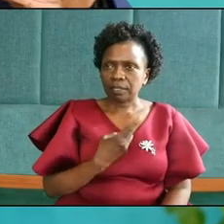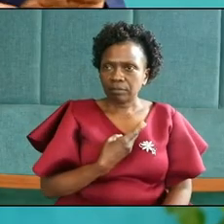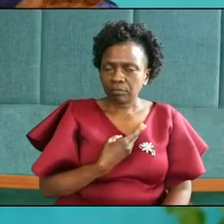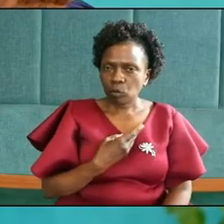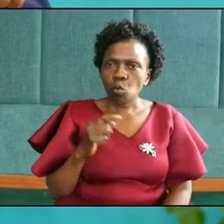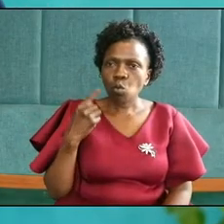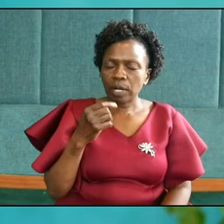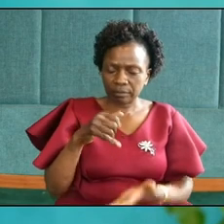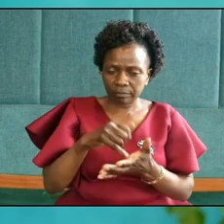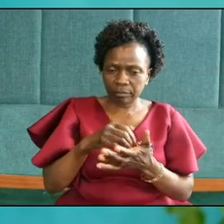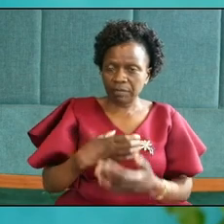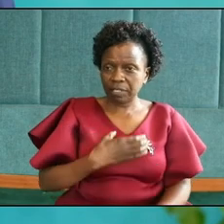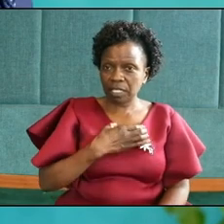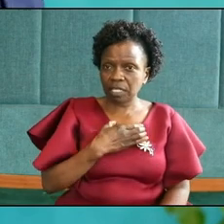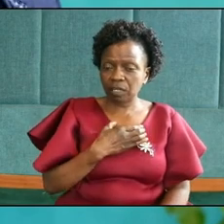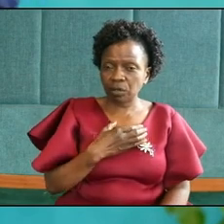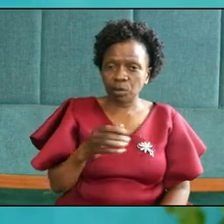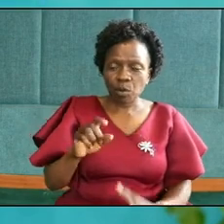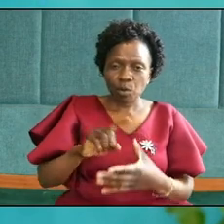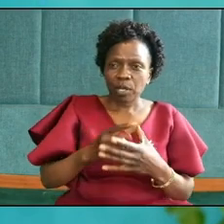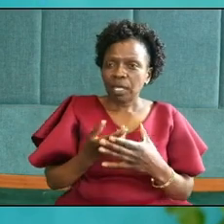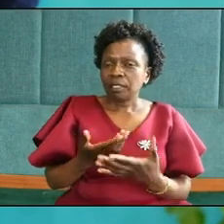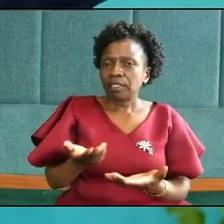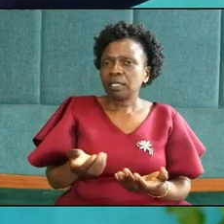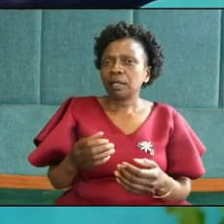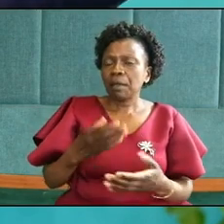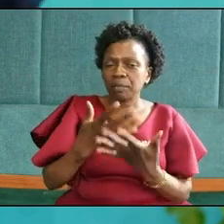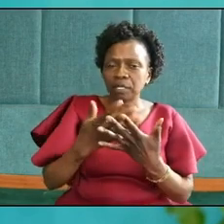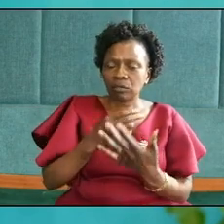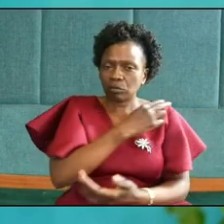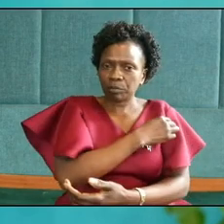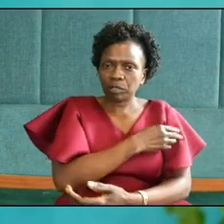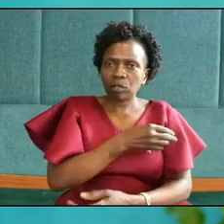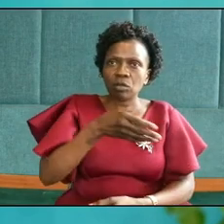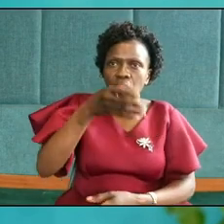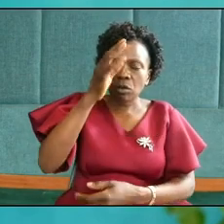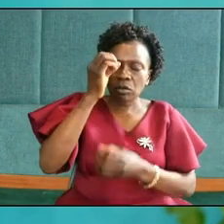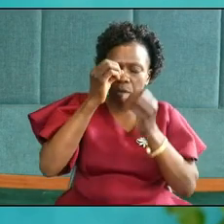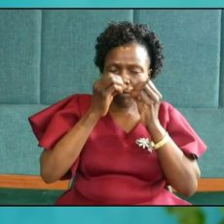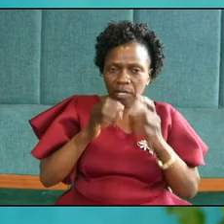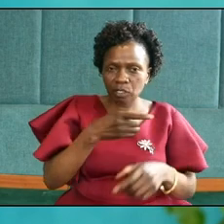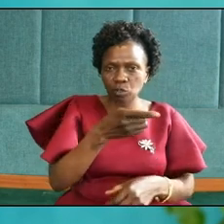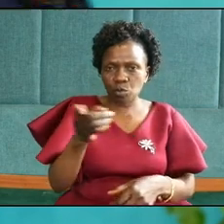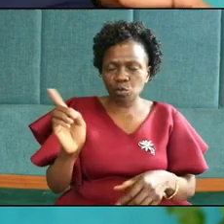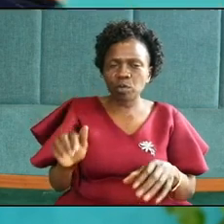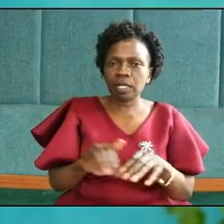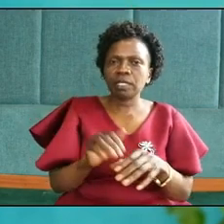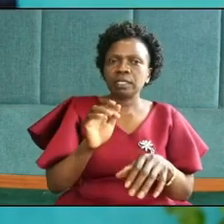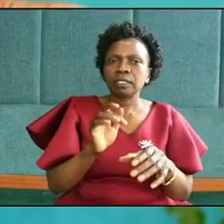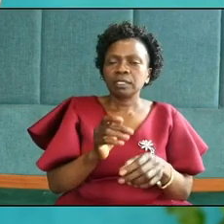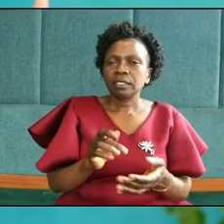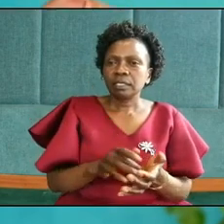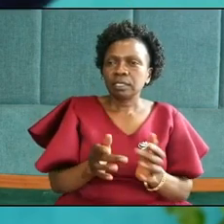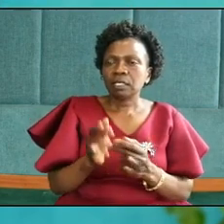involved in the visitation, whether in prison, whether in hospital, God bless you in Jesus' name. And all those